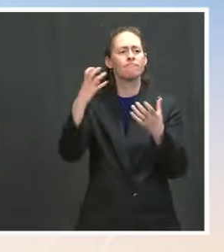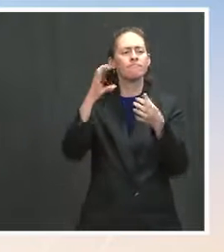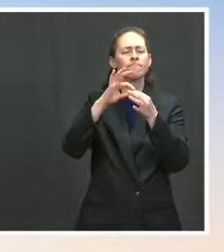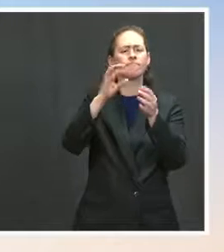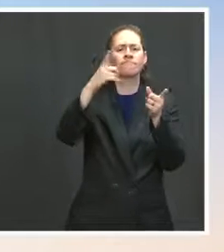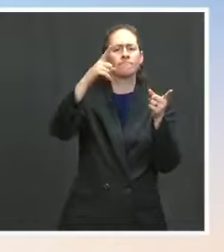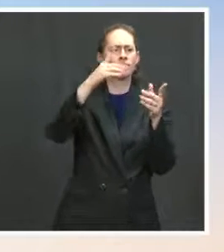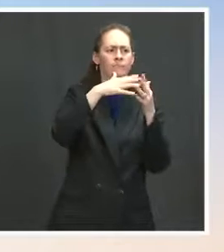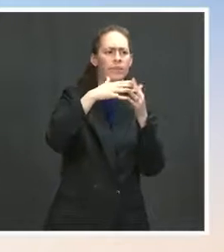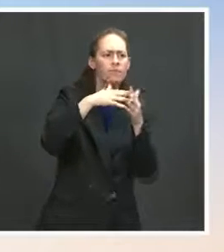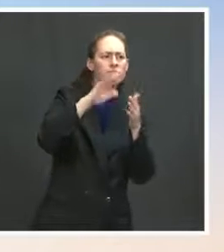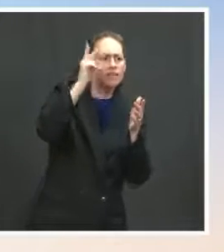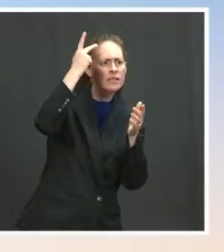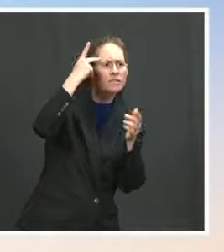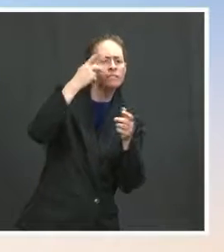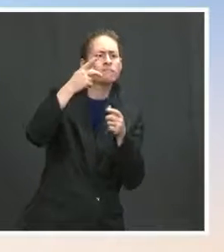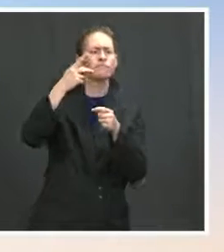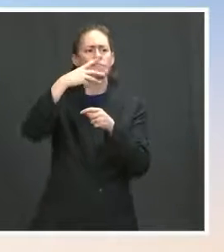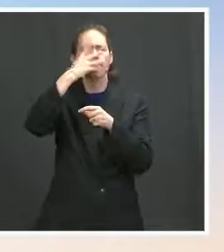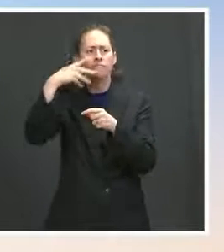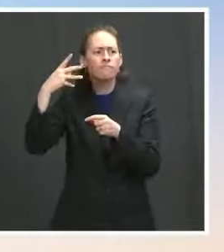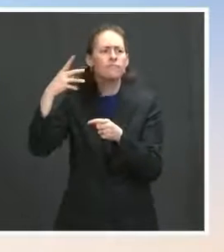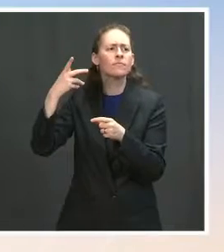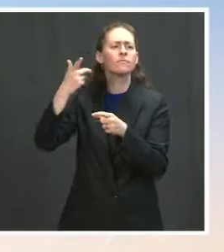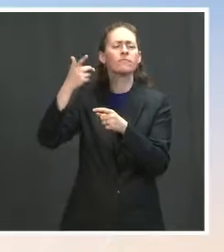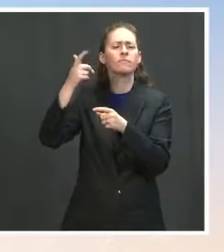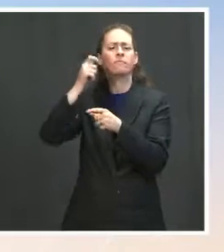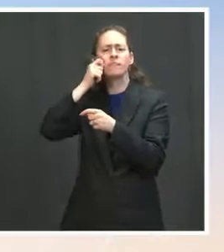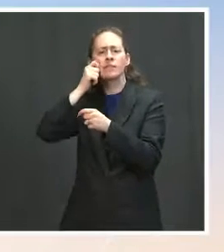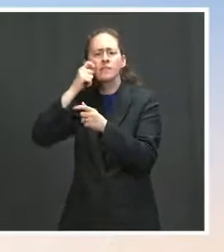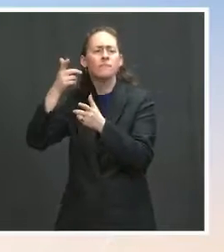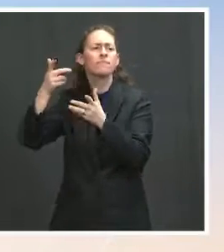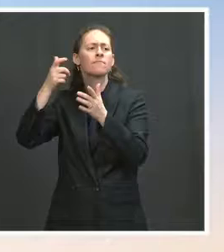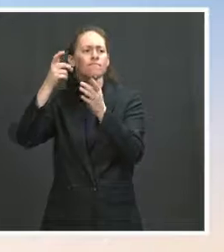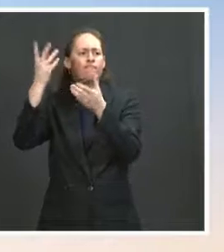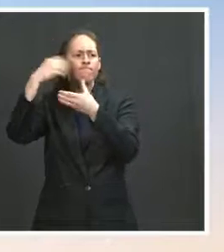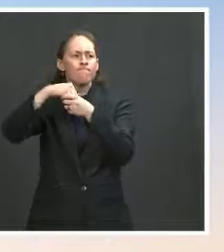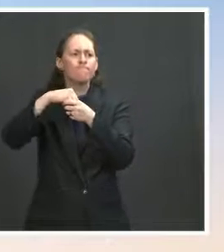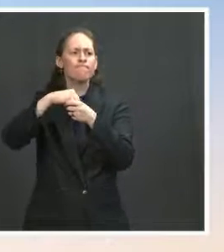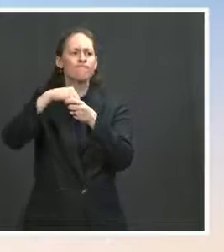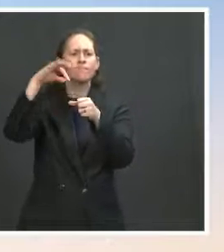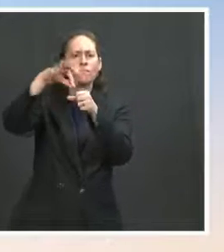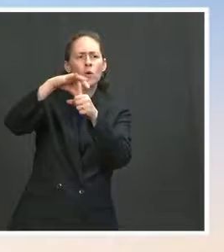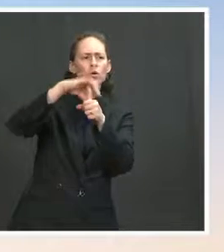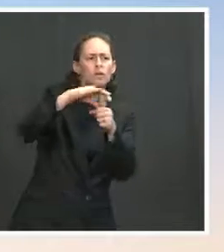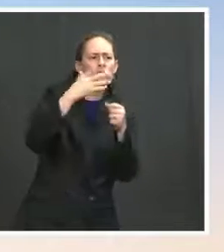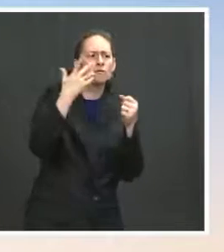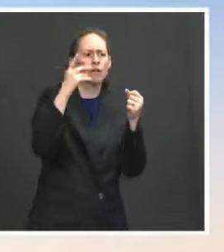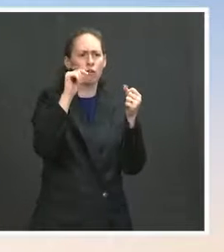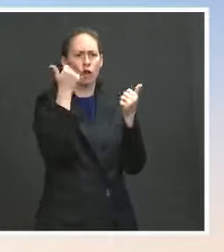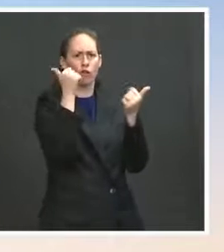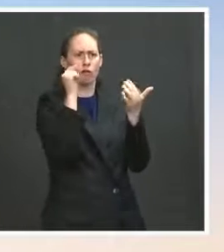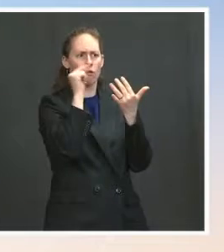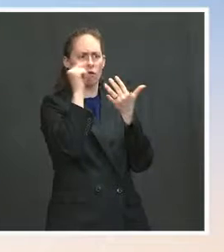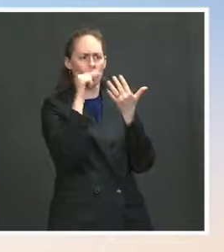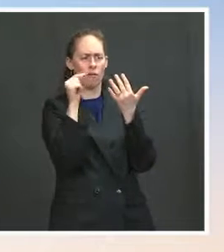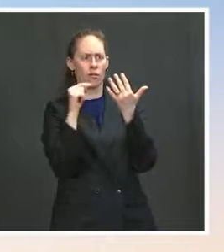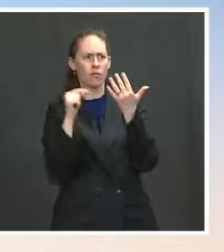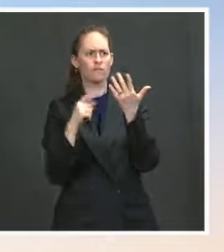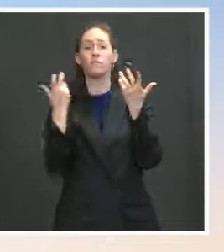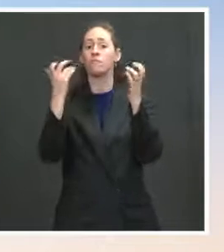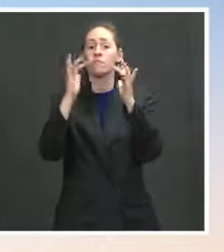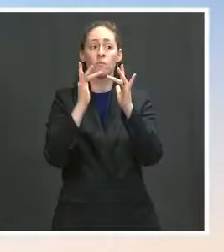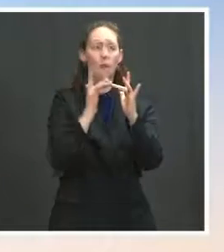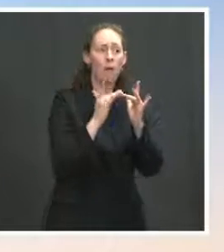Triangle and race through voting rights, if not just National Space Council stuff that hasn't kicked off yet, broadband, dealing with labor